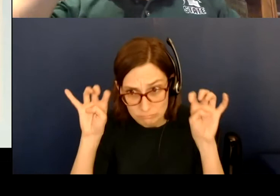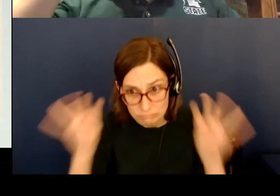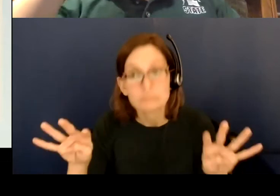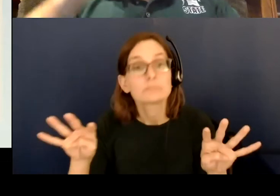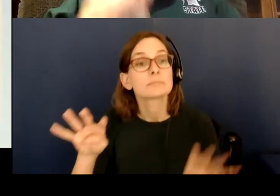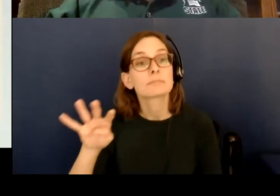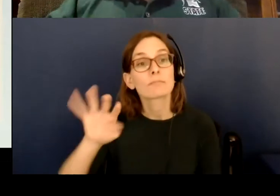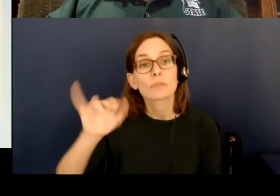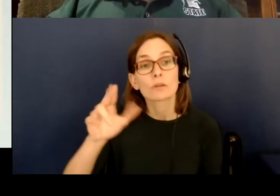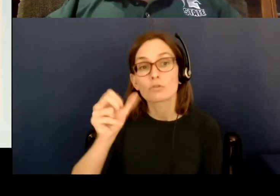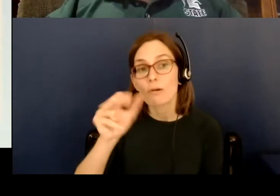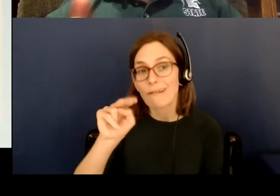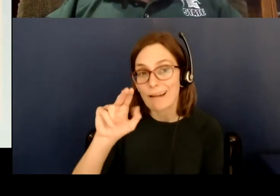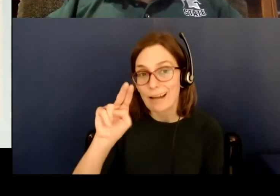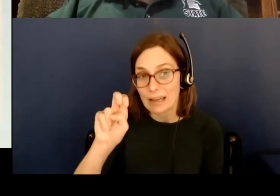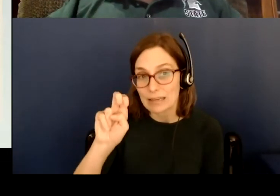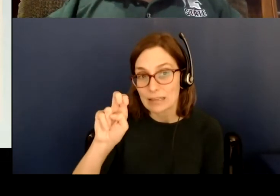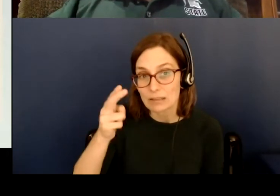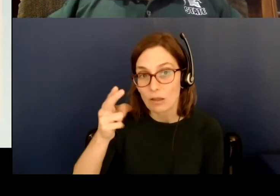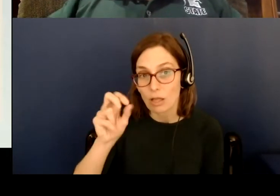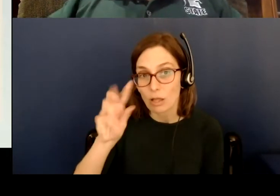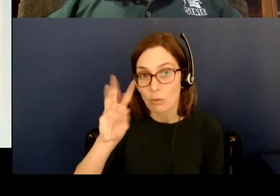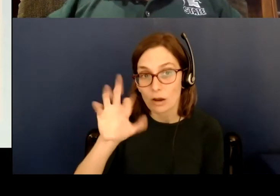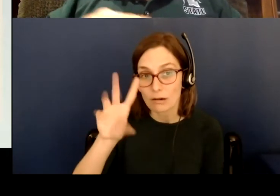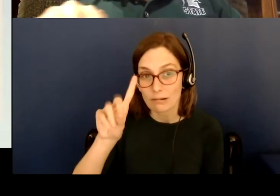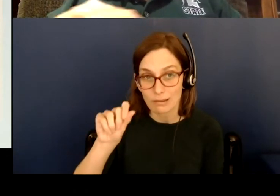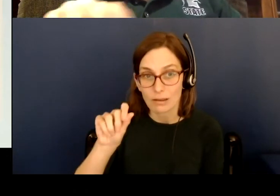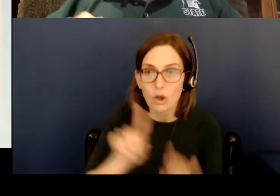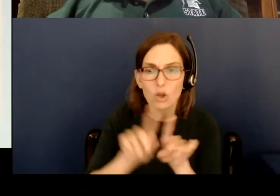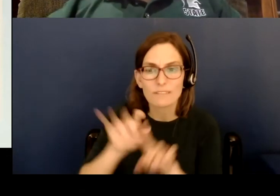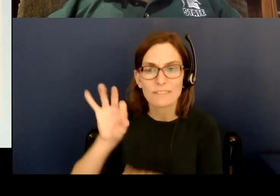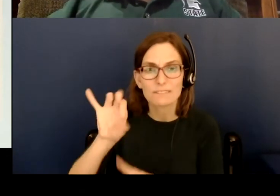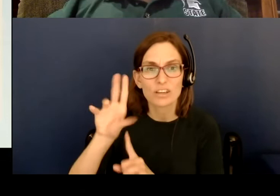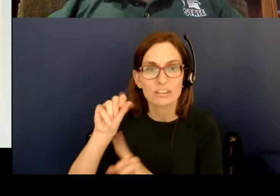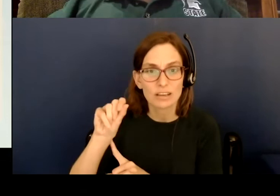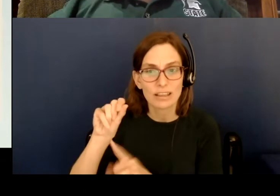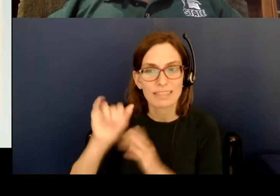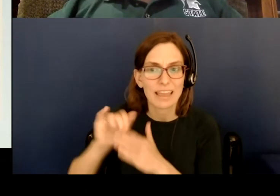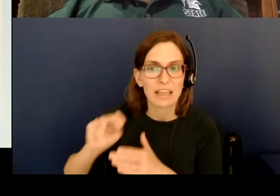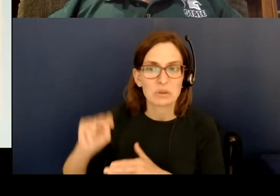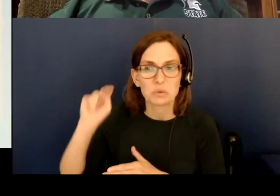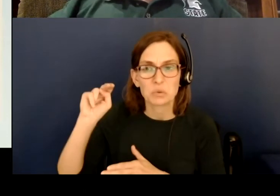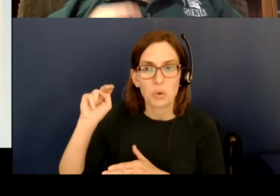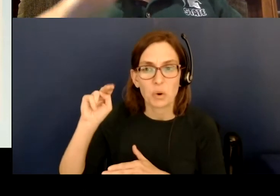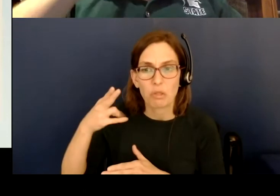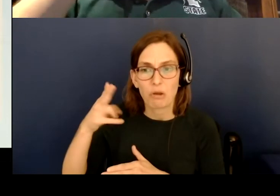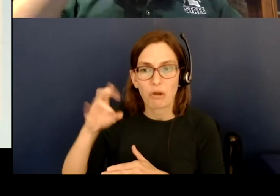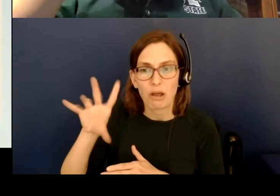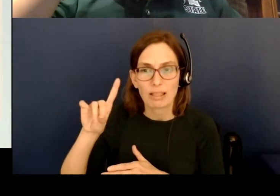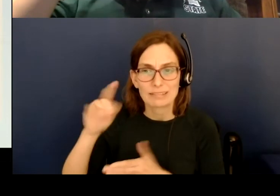named Johannes Holvarda, who was also a Frisian. Frisian is a northern part of Holland and Germany, by the way, right on the coast.